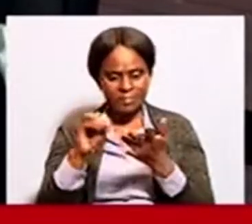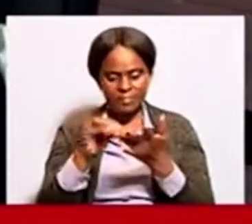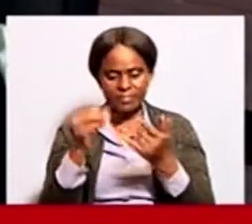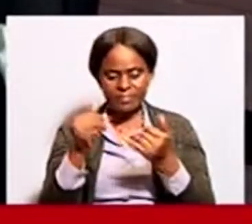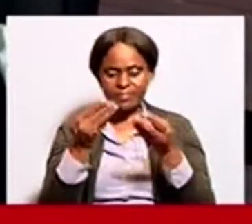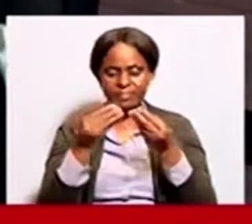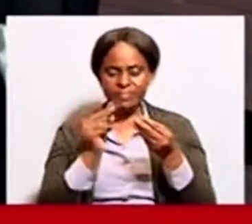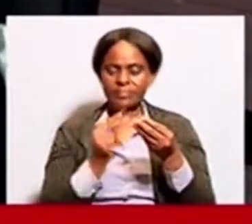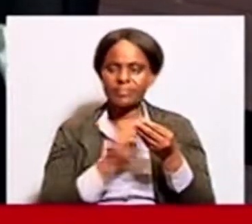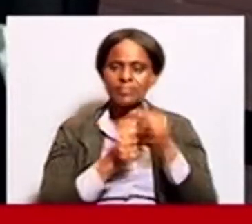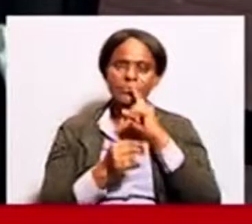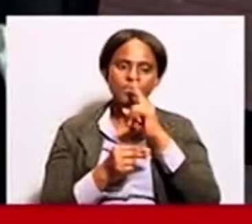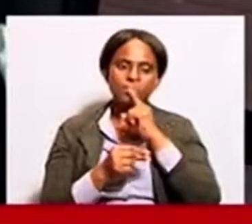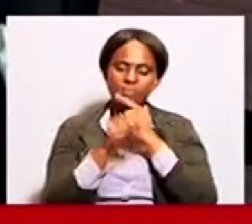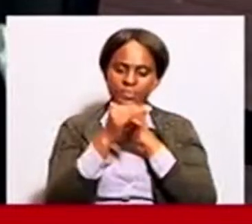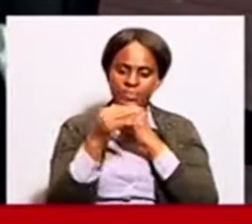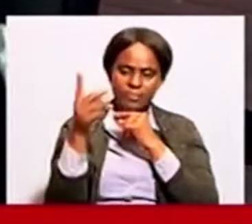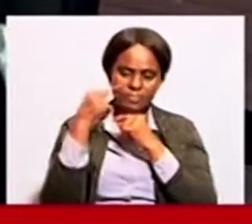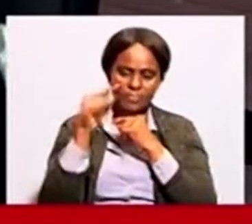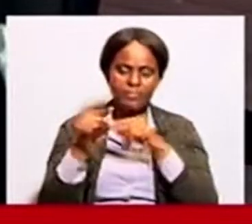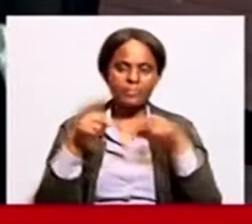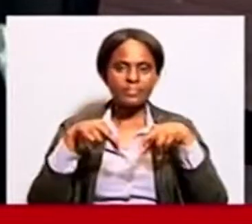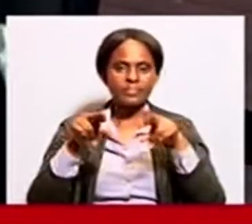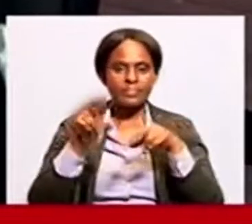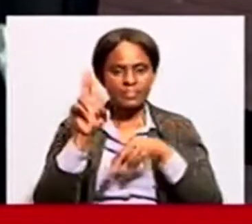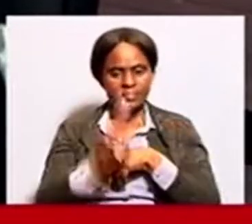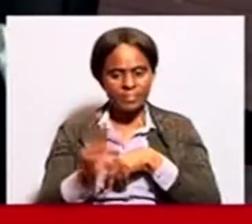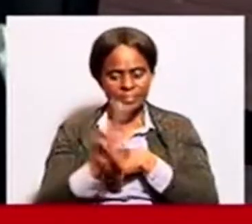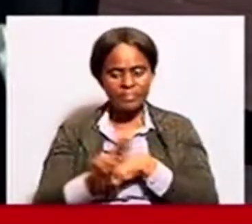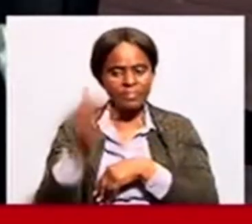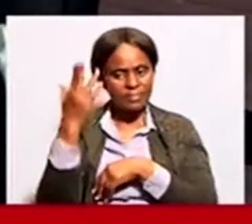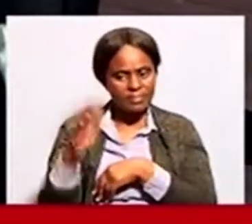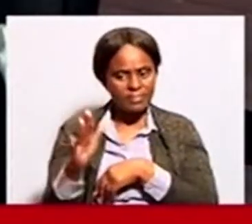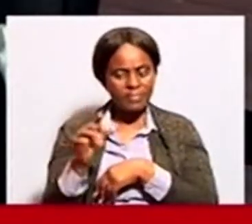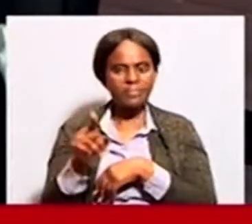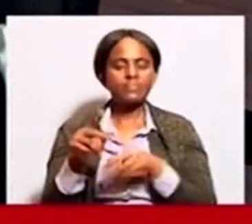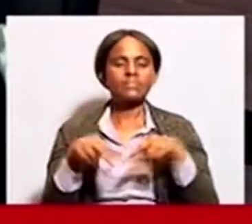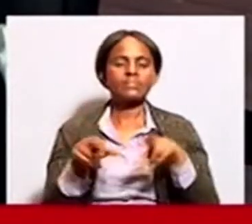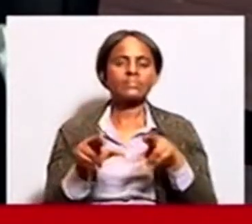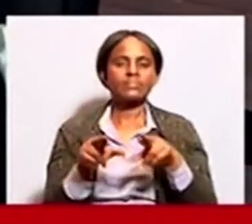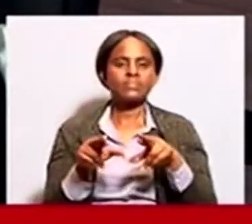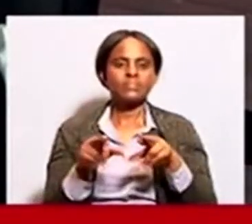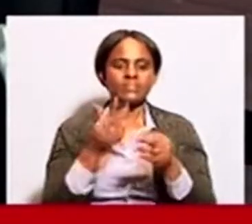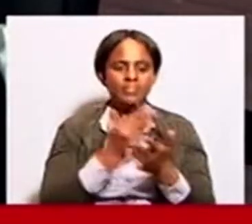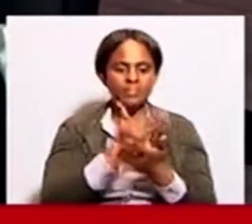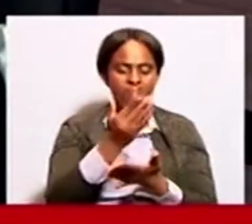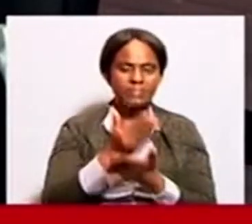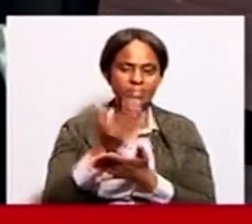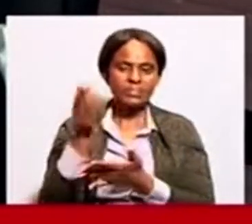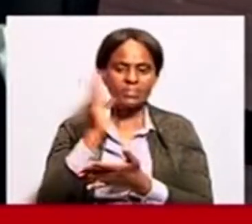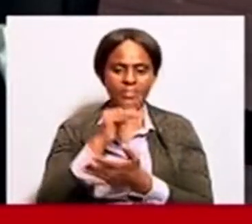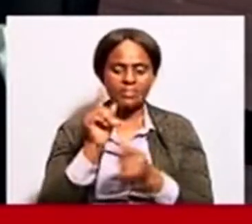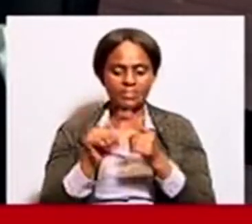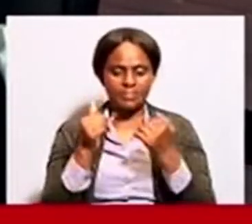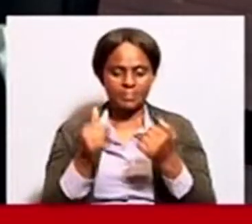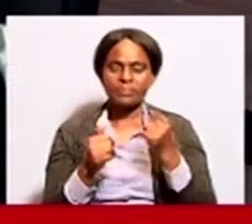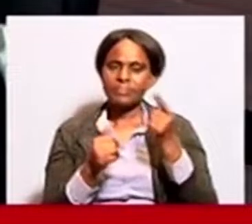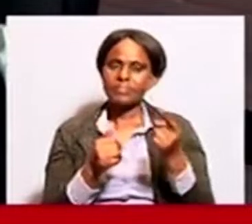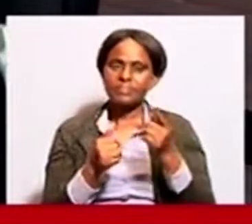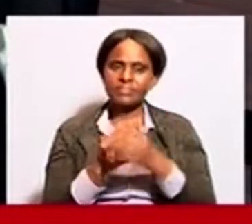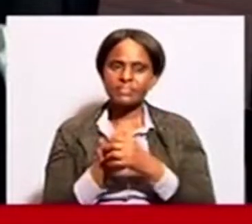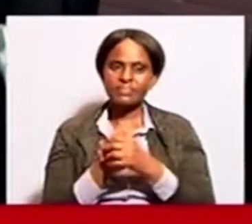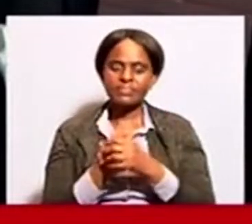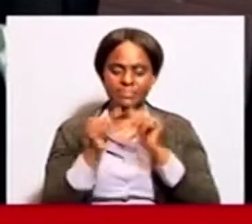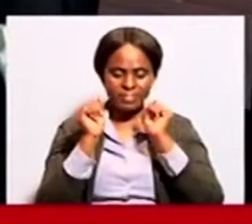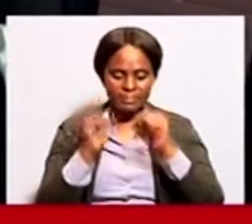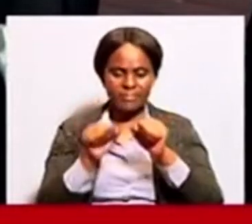gives an impression that materials for the road that would be used permanently on the road were procured, and yet you